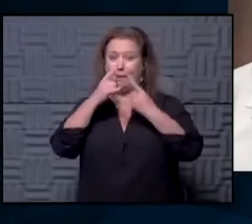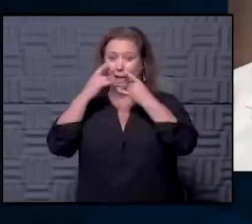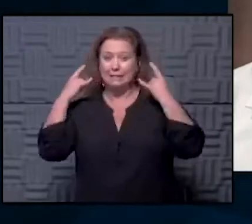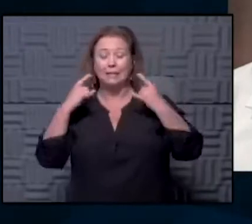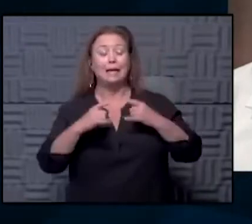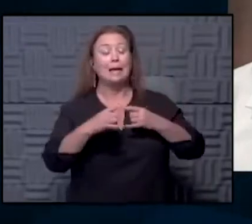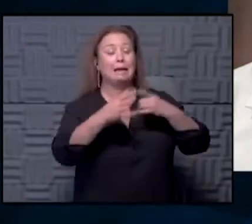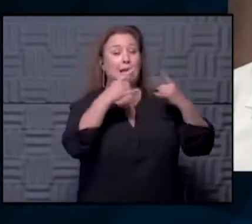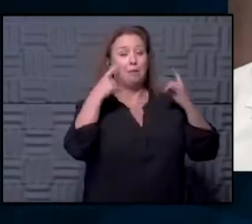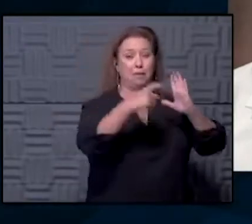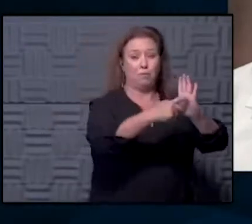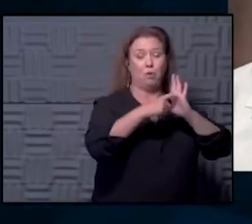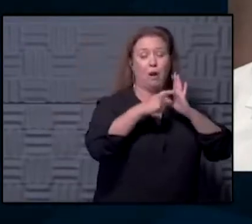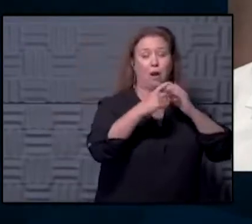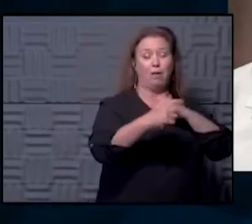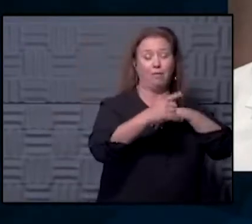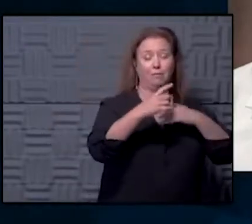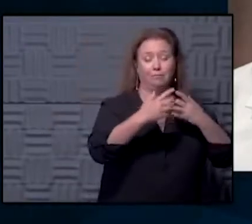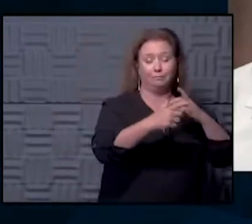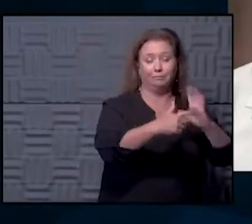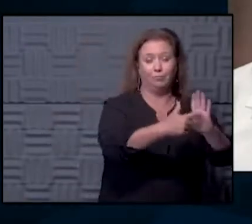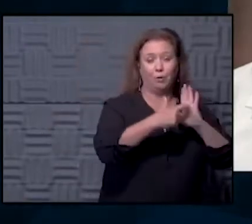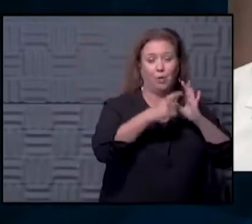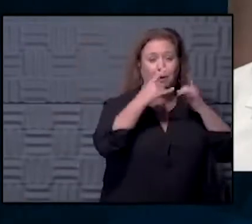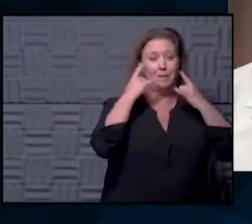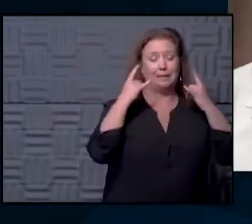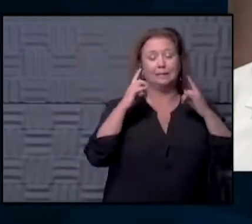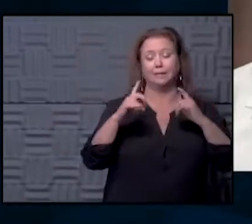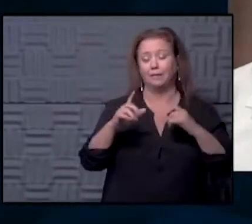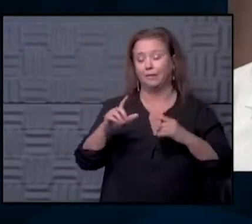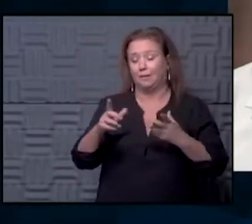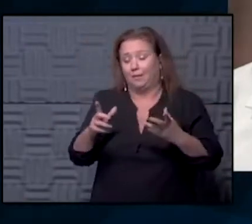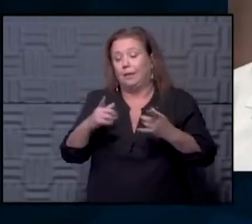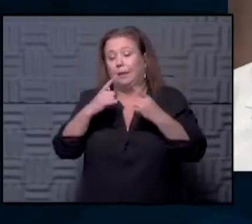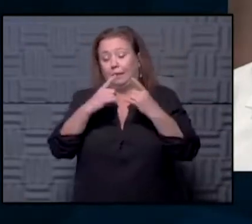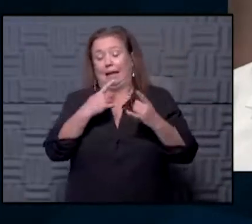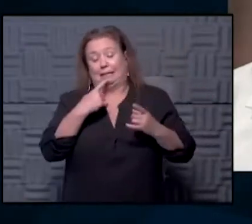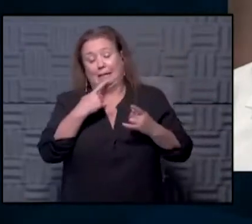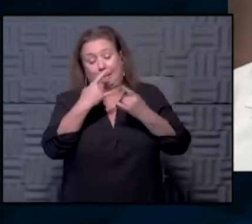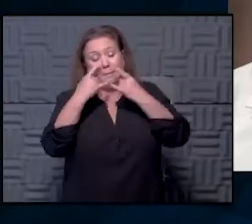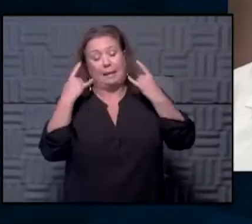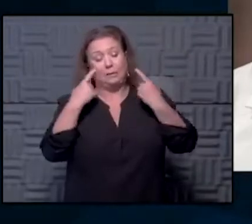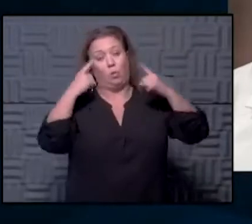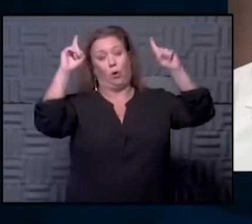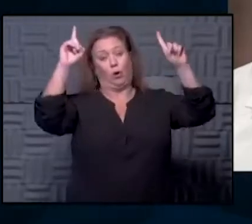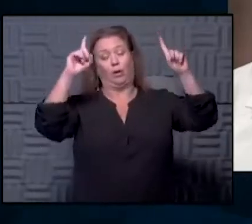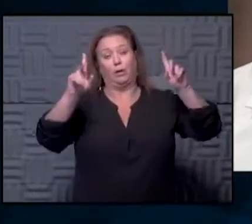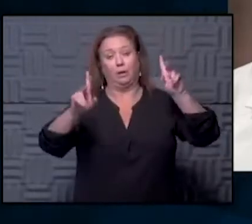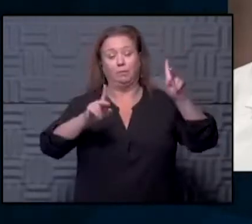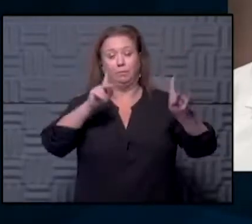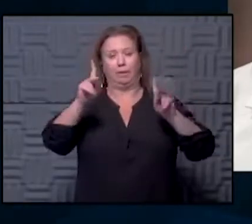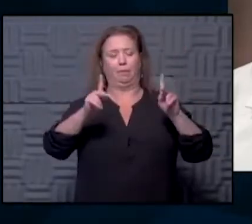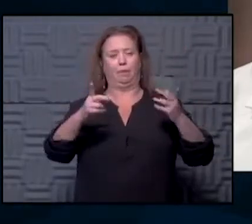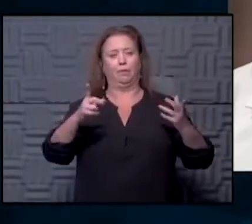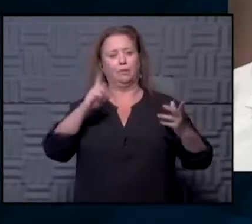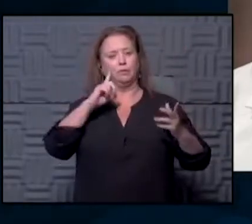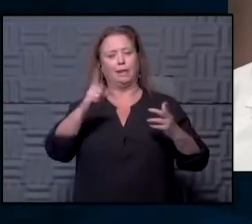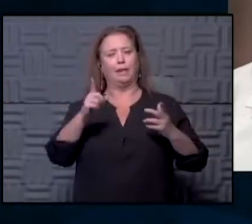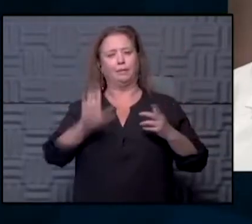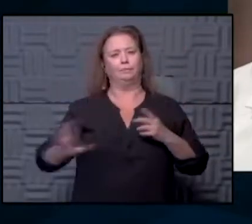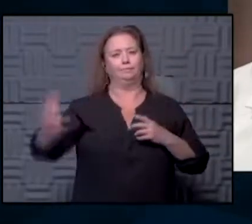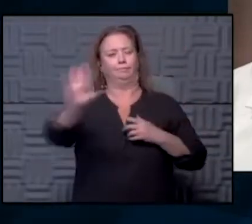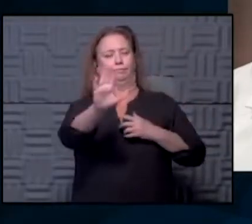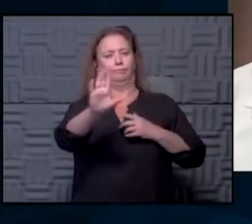mandates. And I think as much as anything, people didn't like what I had to say, which is masks work. And so there's been a certain faction out